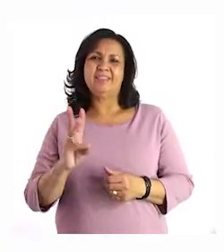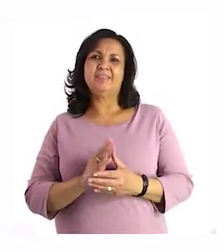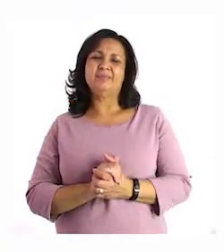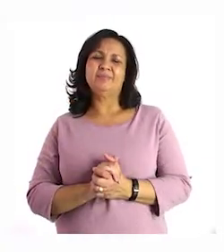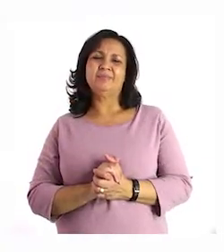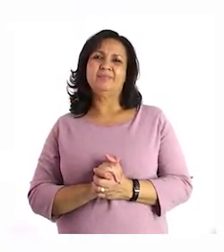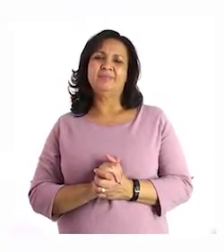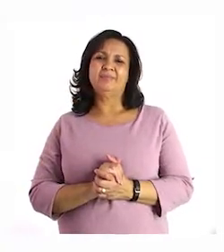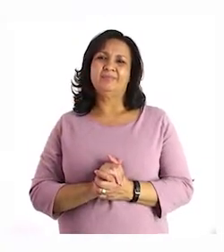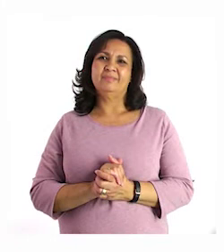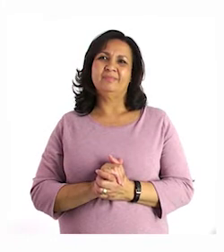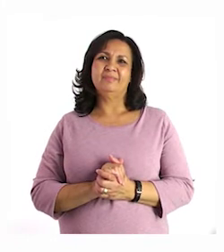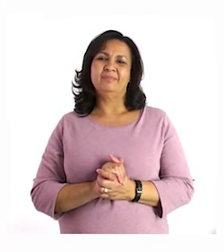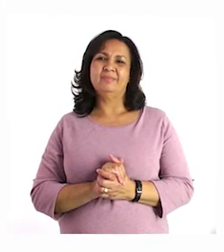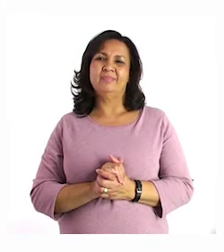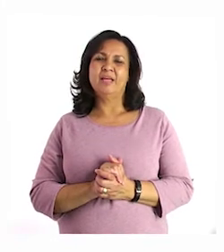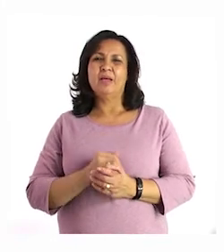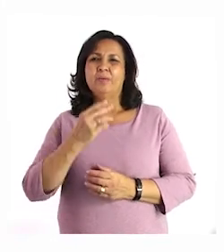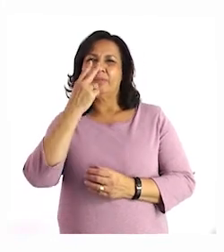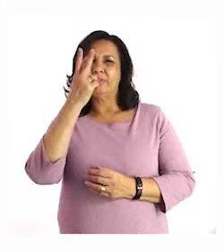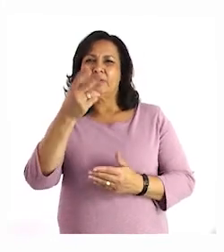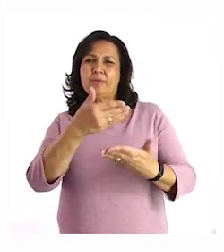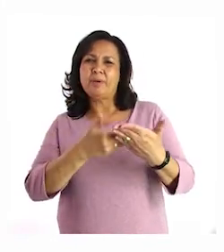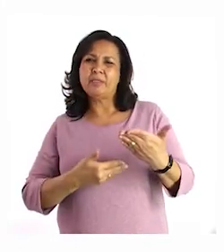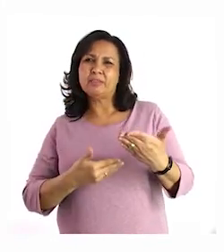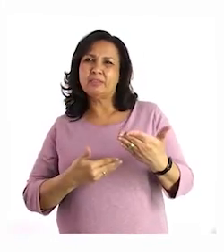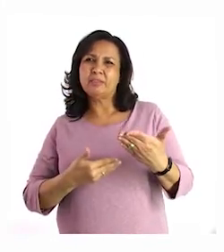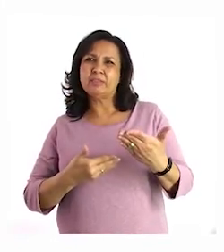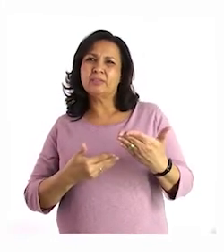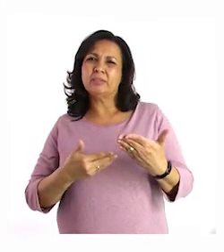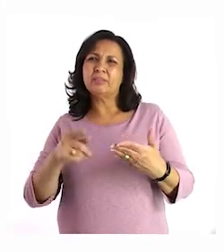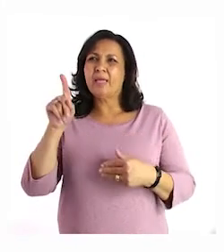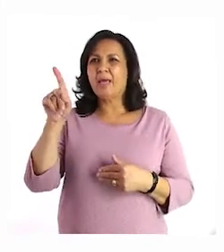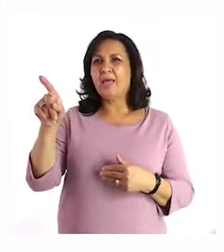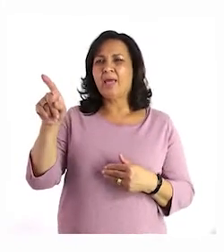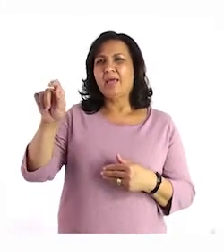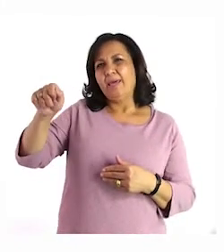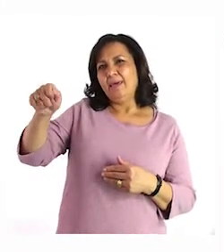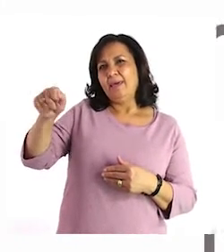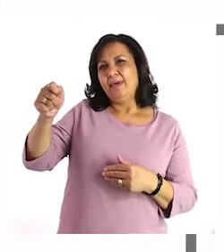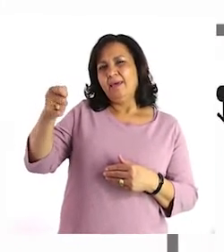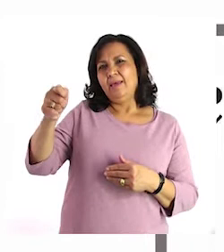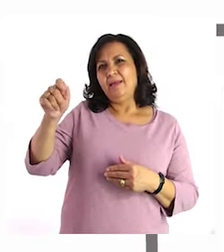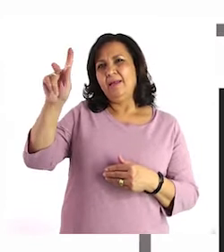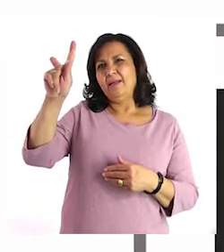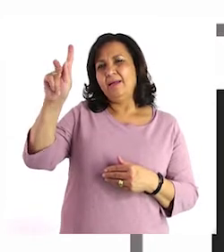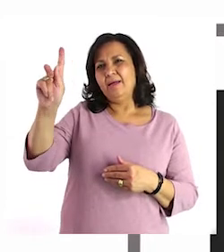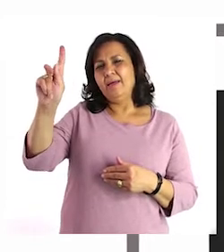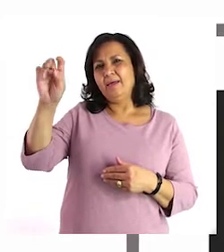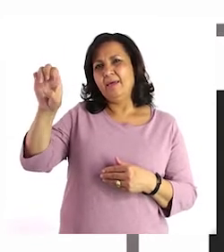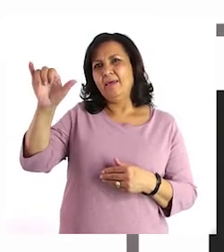On page 26, we see we have a key on the page. How do we make the